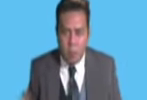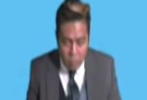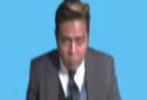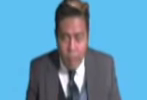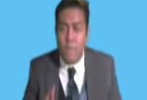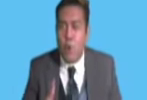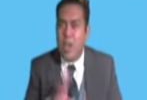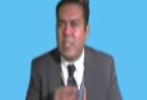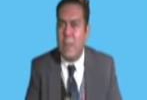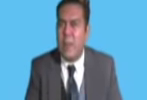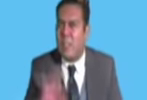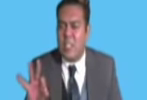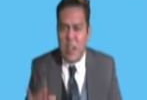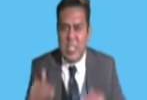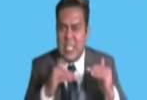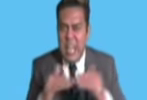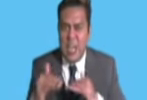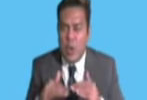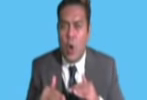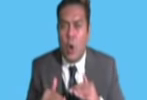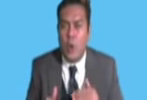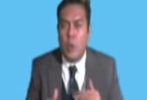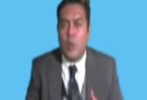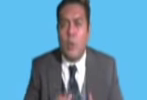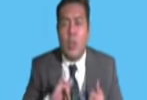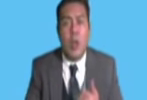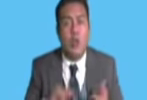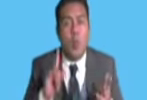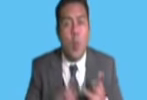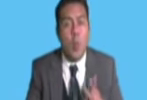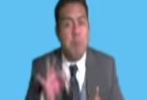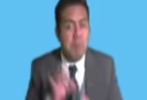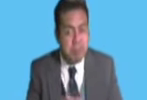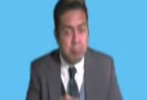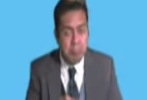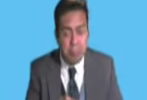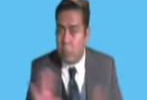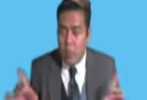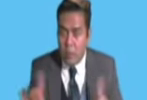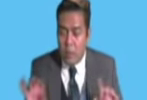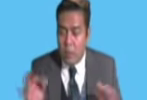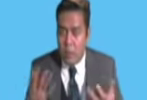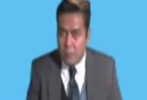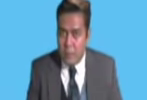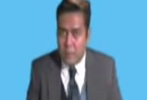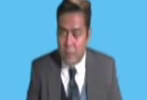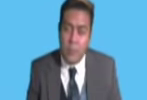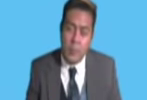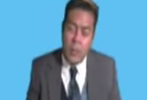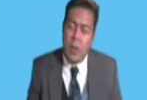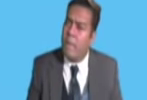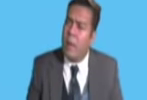For example, there was no standard operation procedures to guide the ministry in this huge task. There was a lot